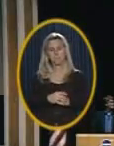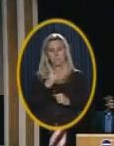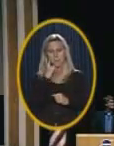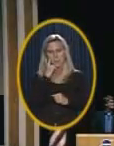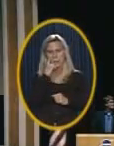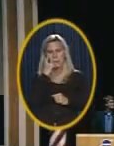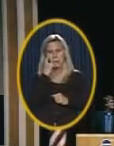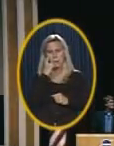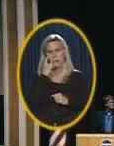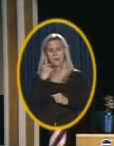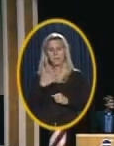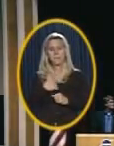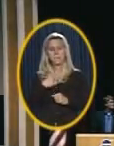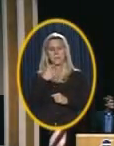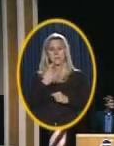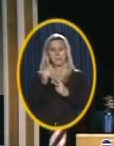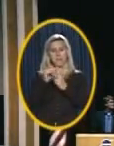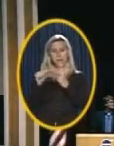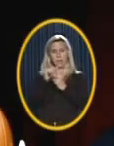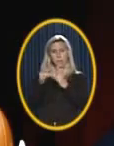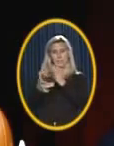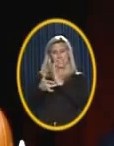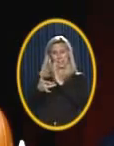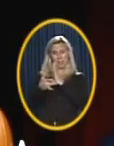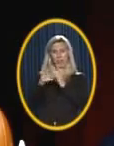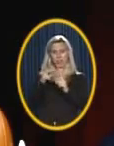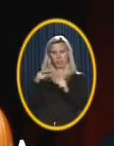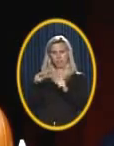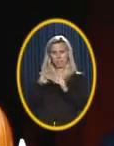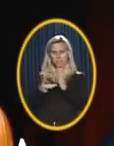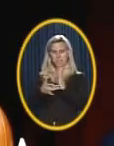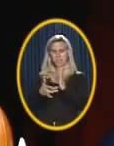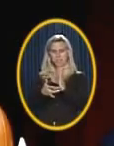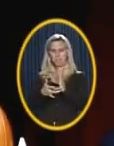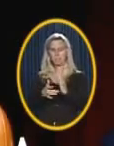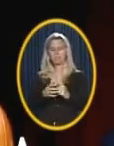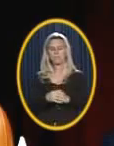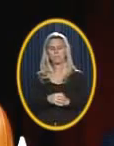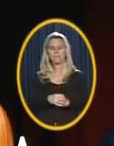Well, I'll mention a couple of them on the technical standpoints.